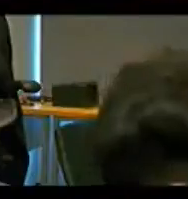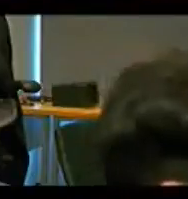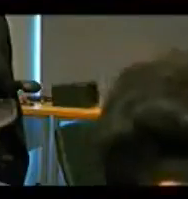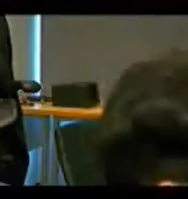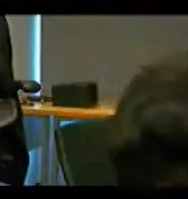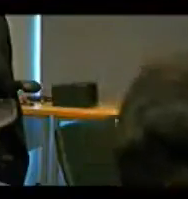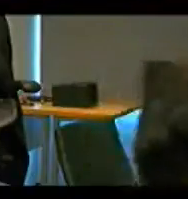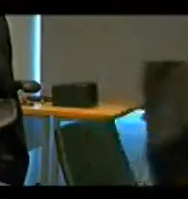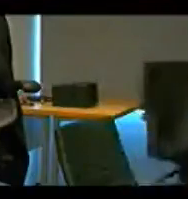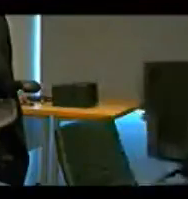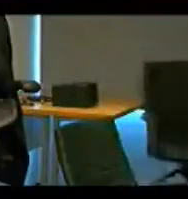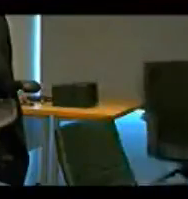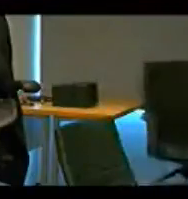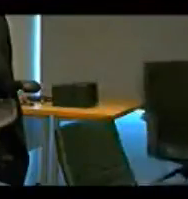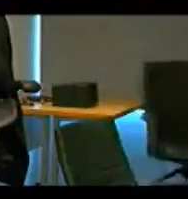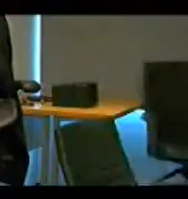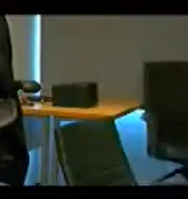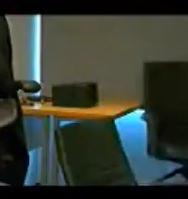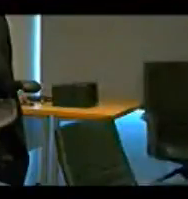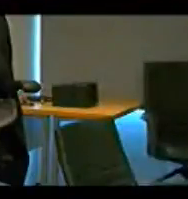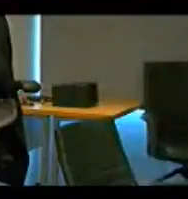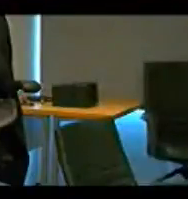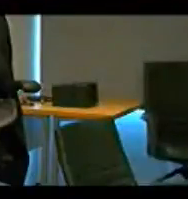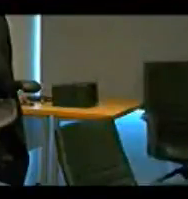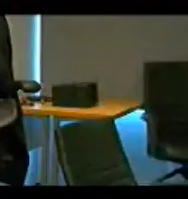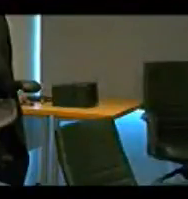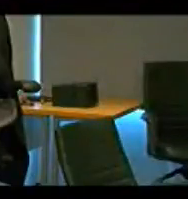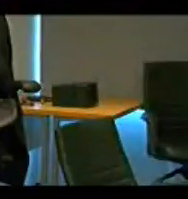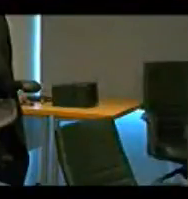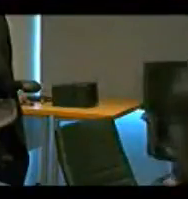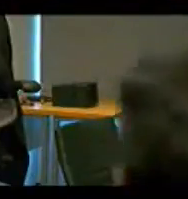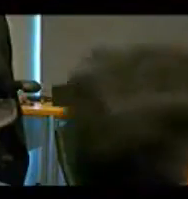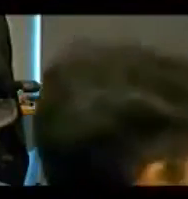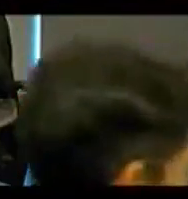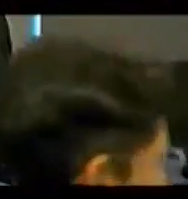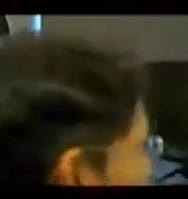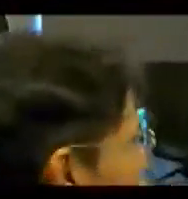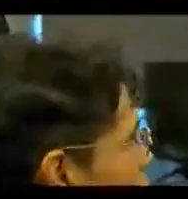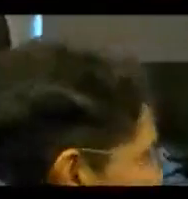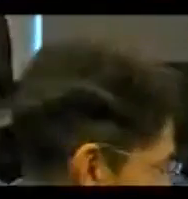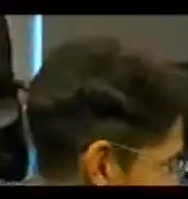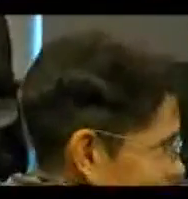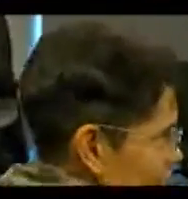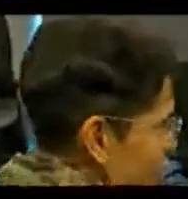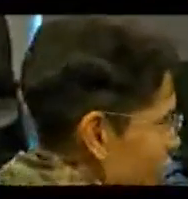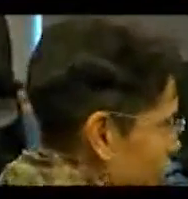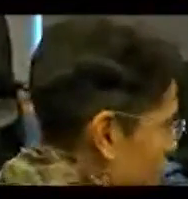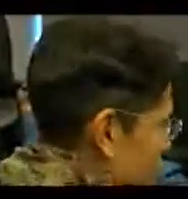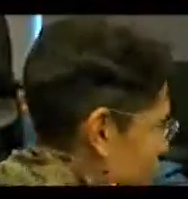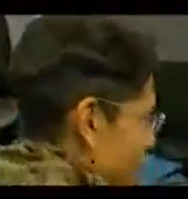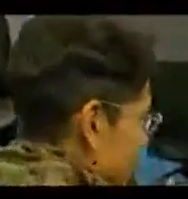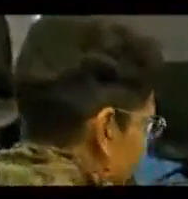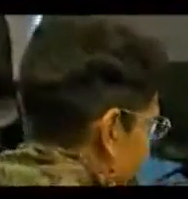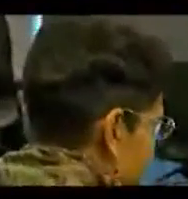And I thought that was disingenuous, so I just want to. So I will bring that up and I'll get it to you.